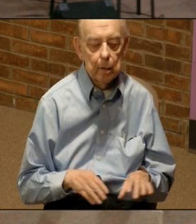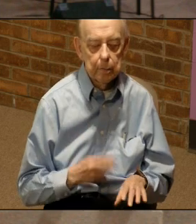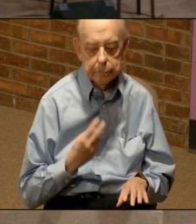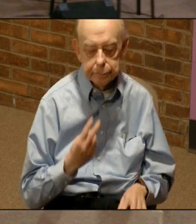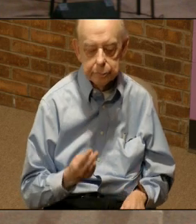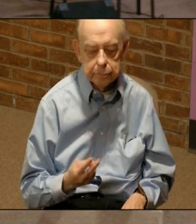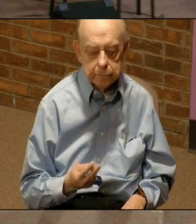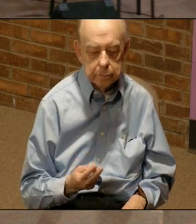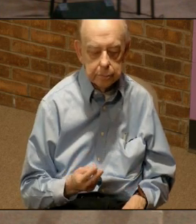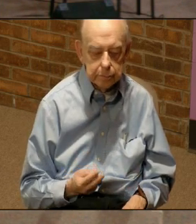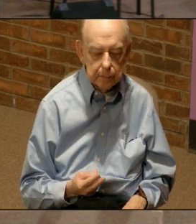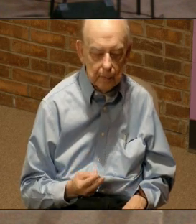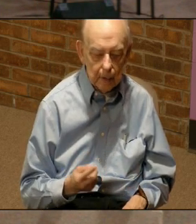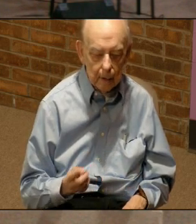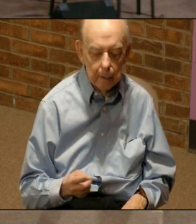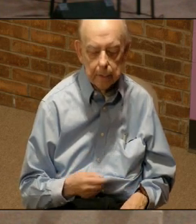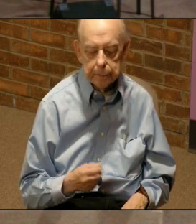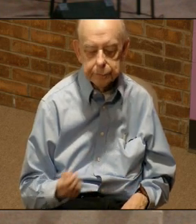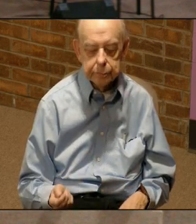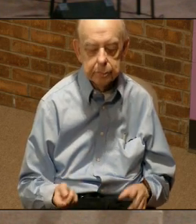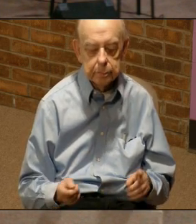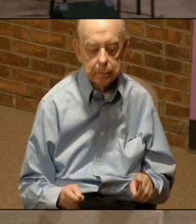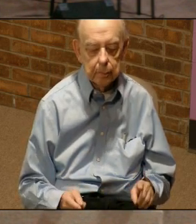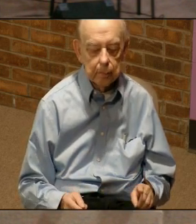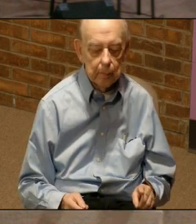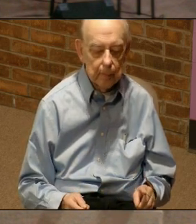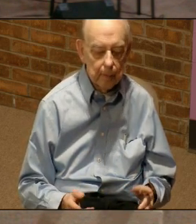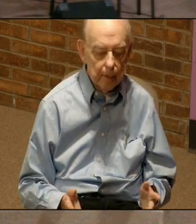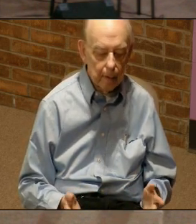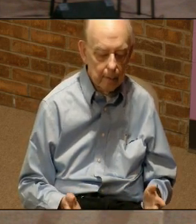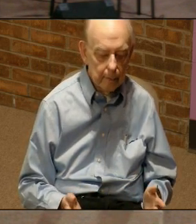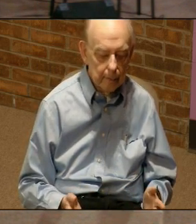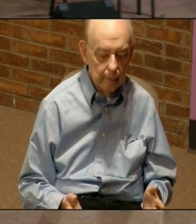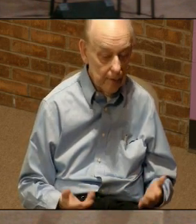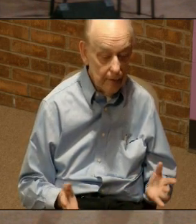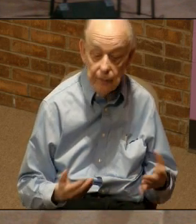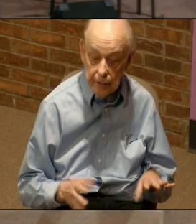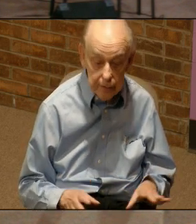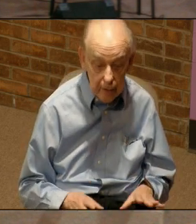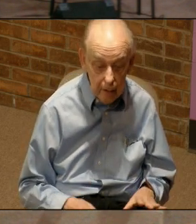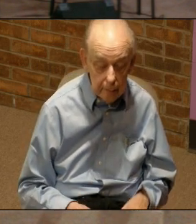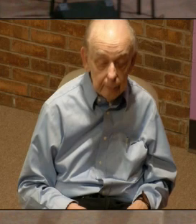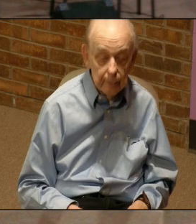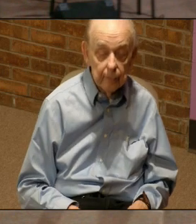looking for these other events to occur. They already happened.